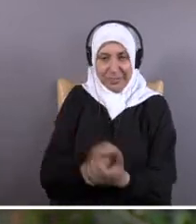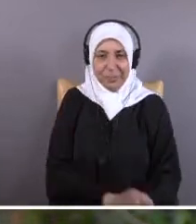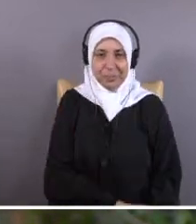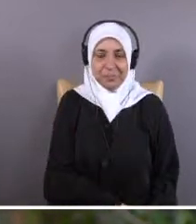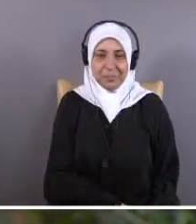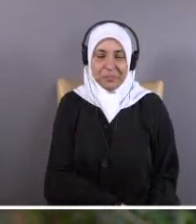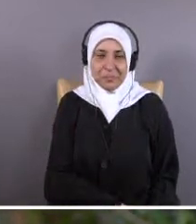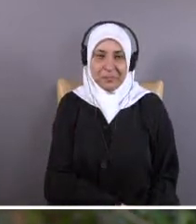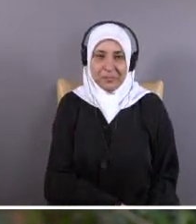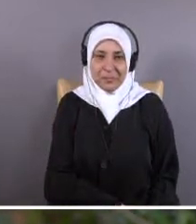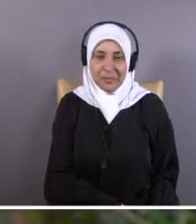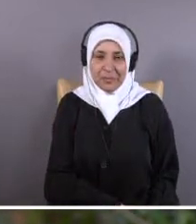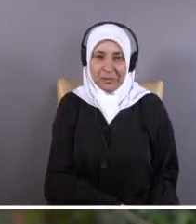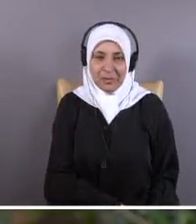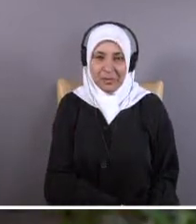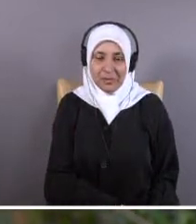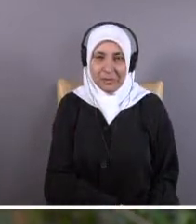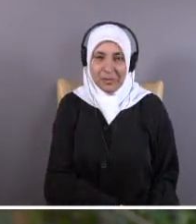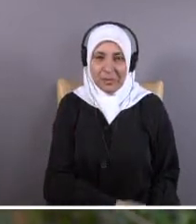we get a moose,